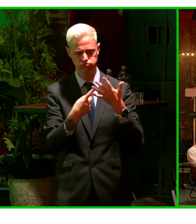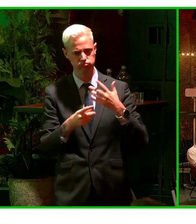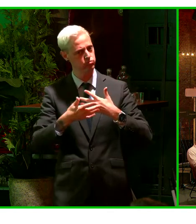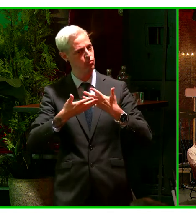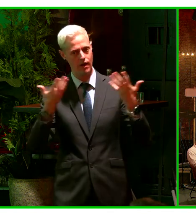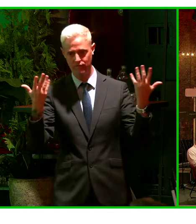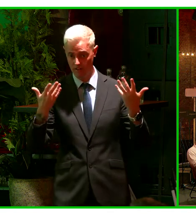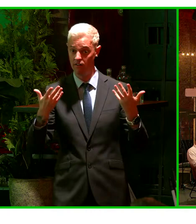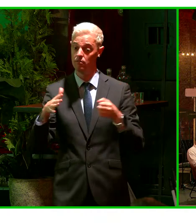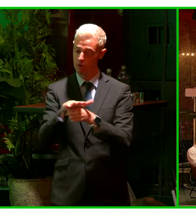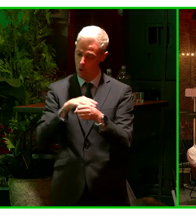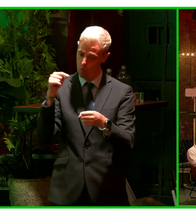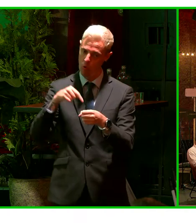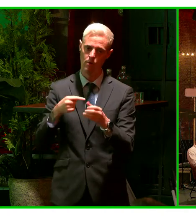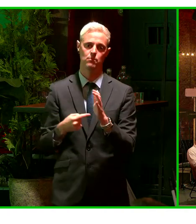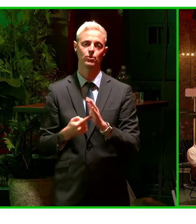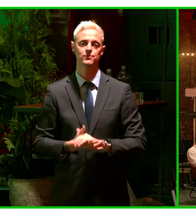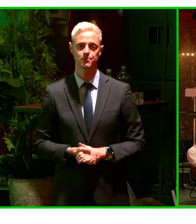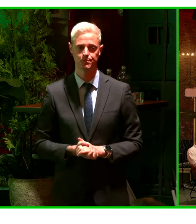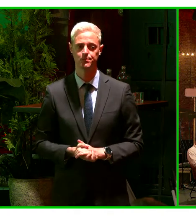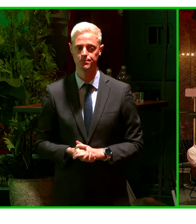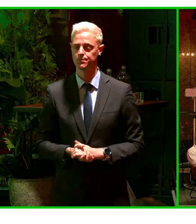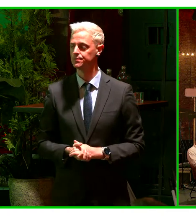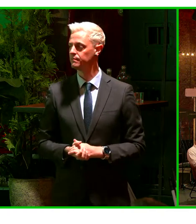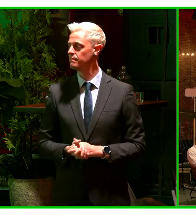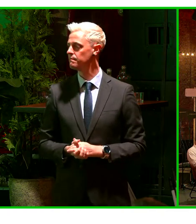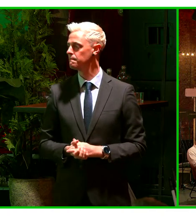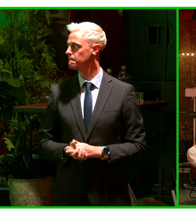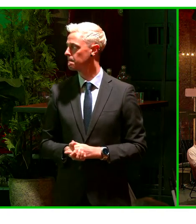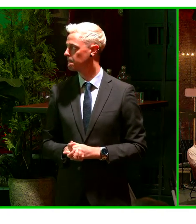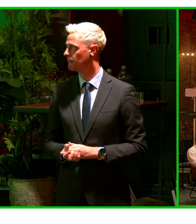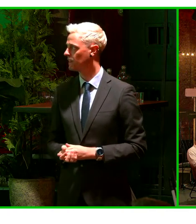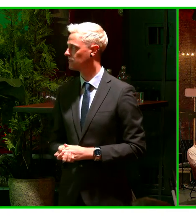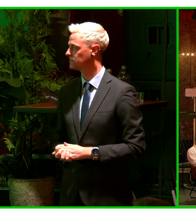play. Thank you.